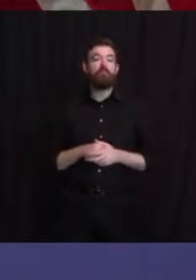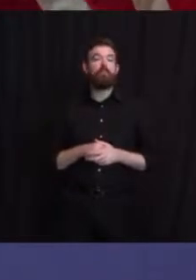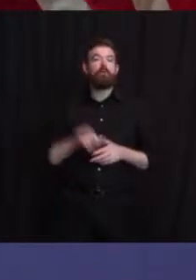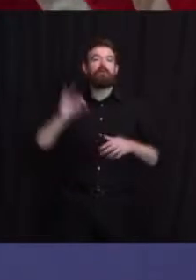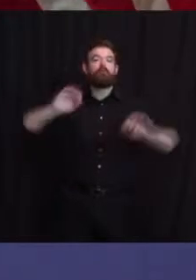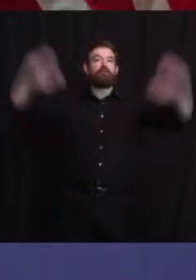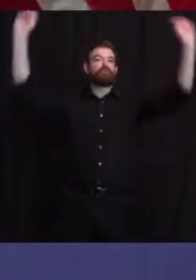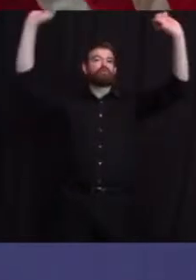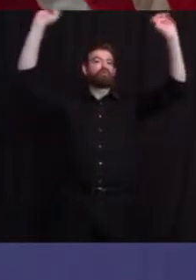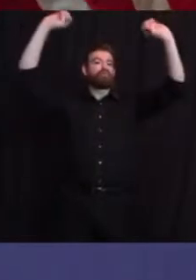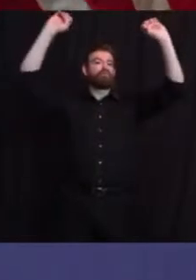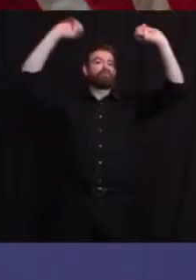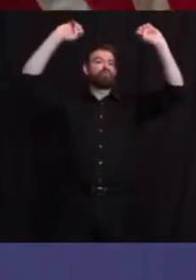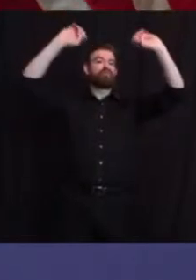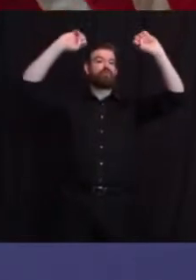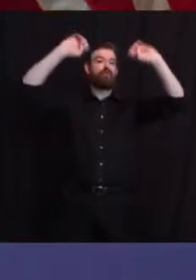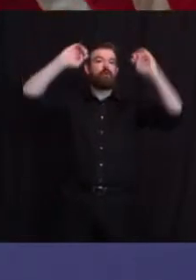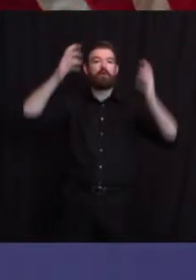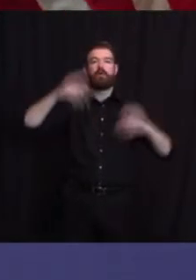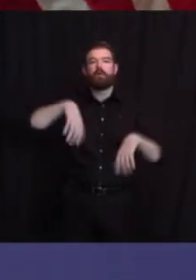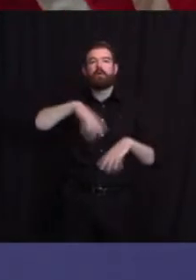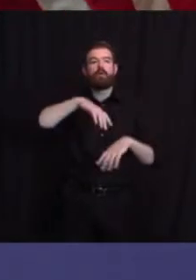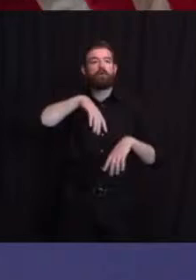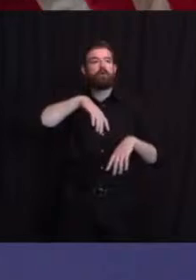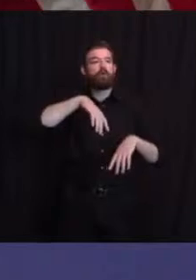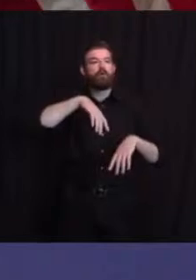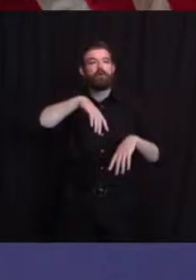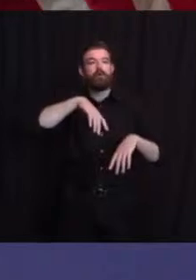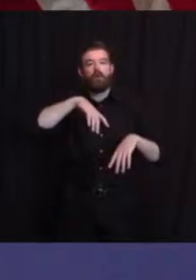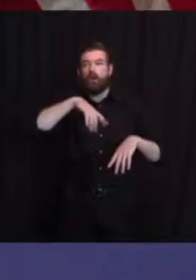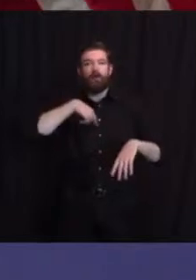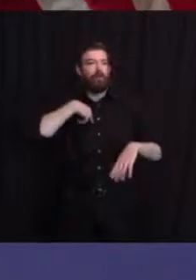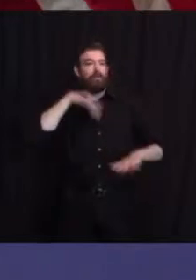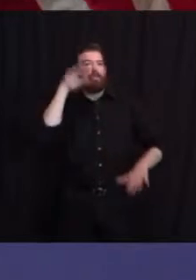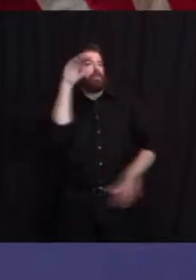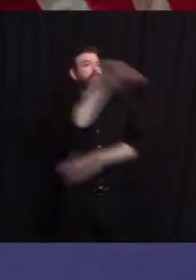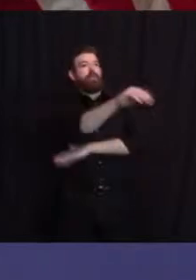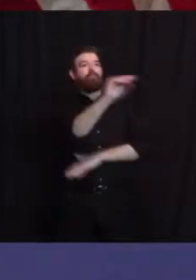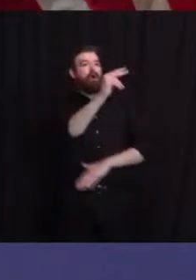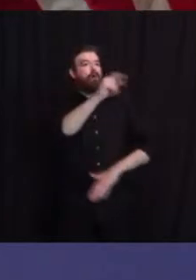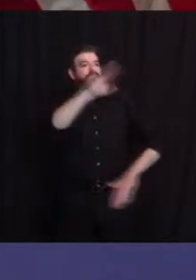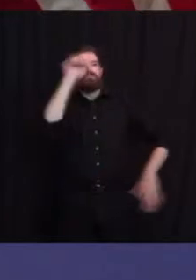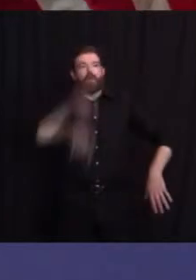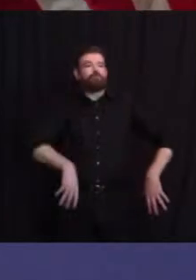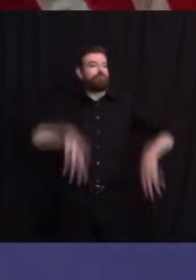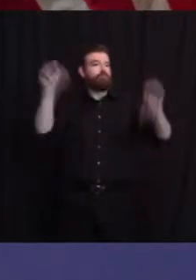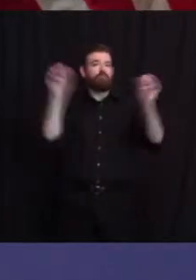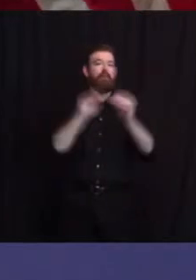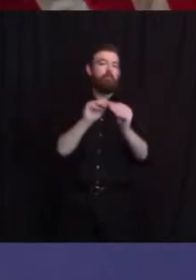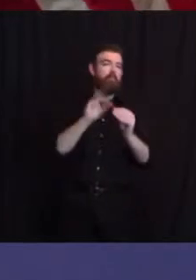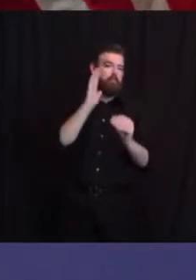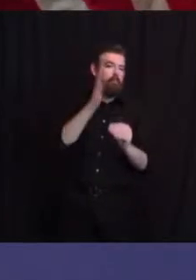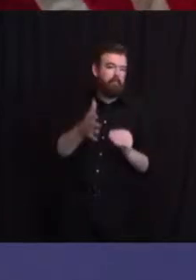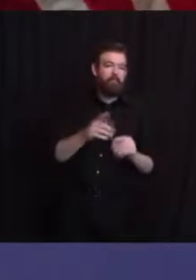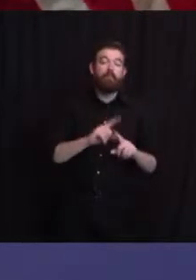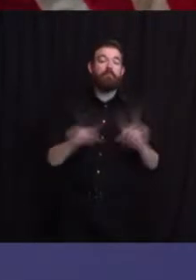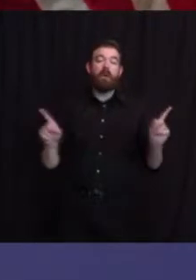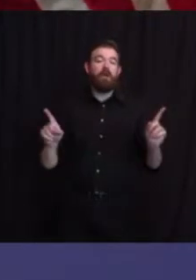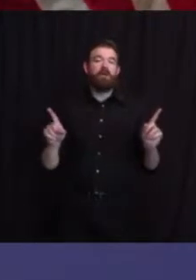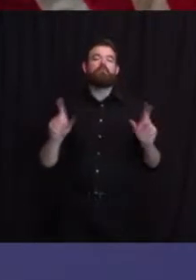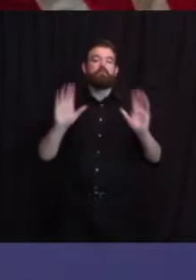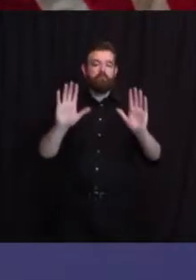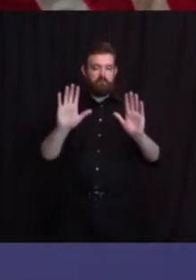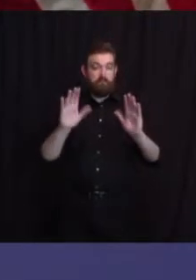there was a need to be on the phone or in person. So electronically both tomorrow and